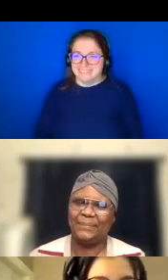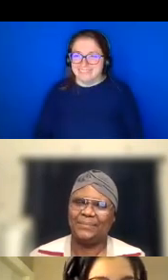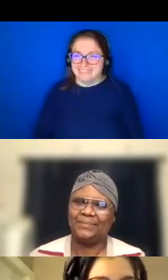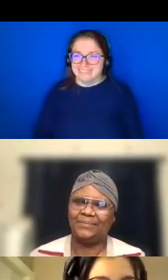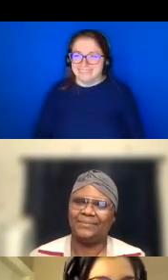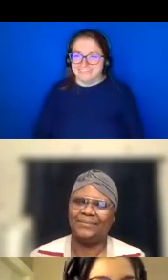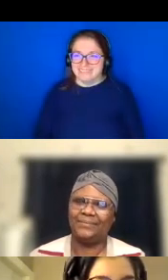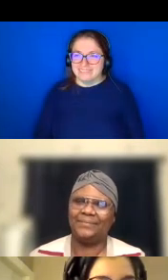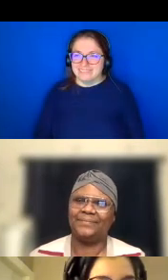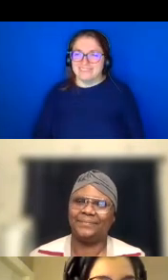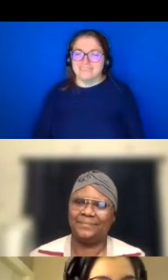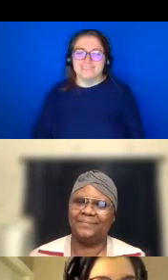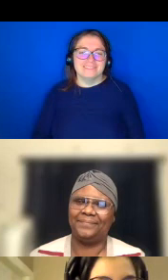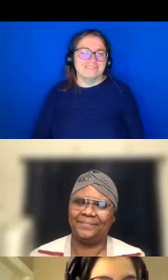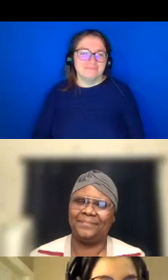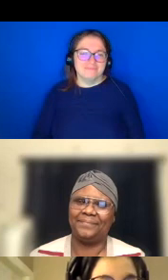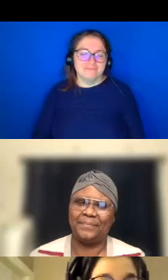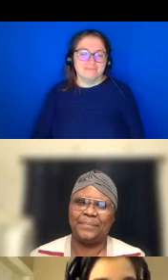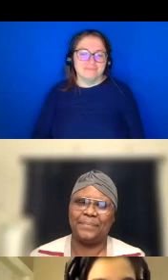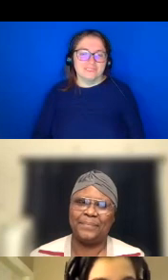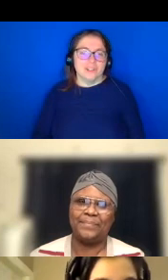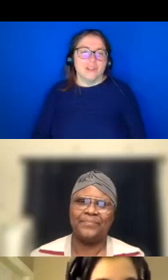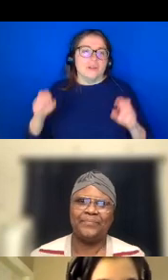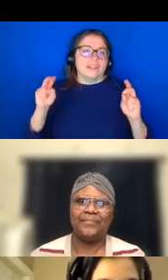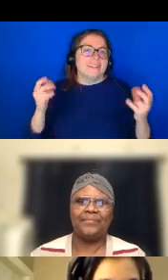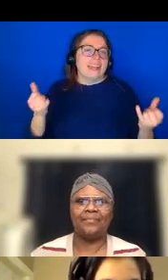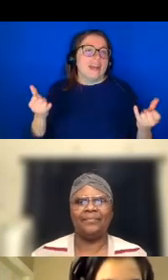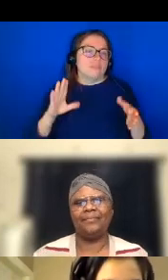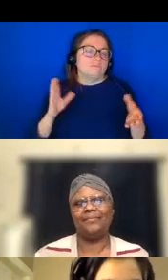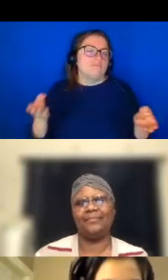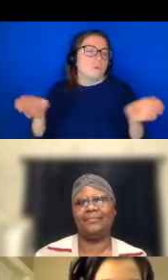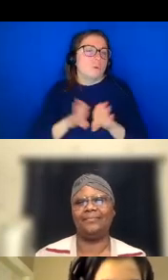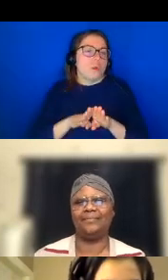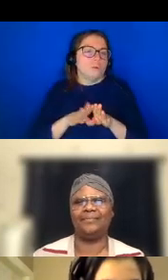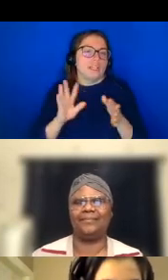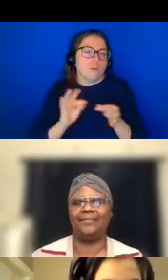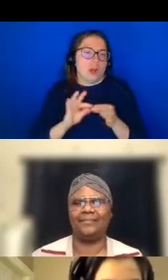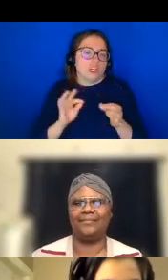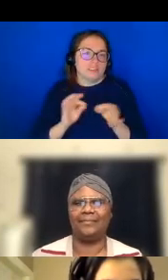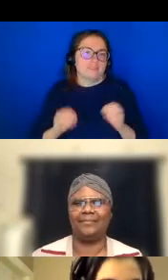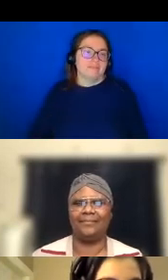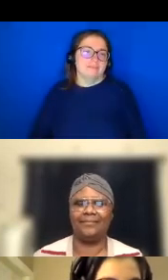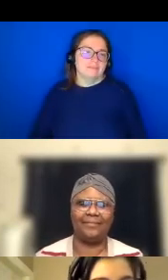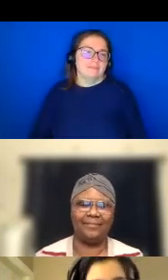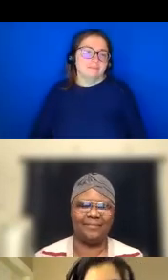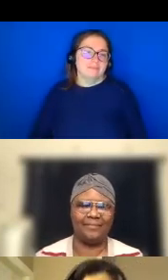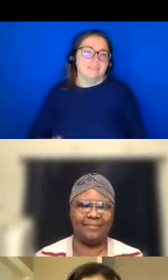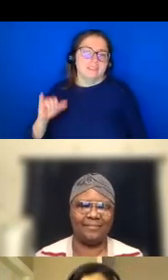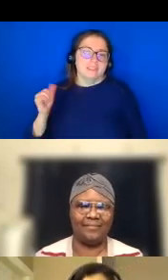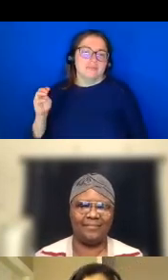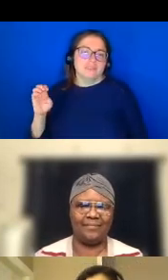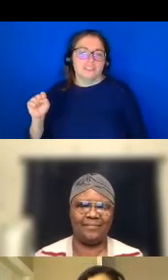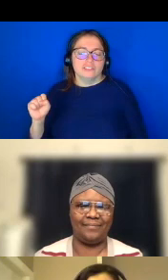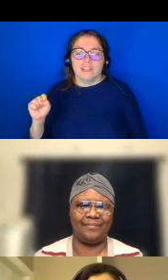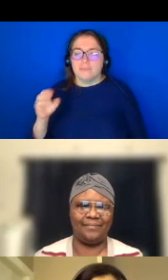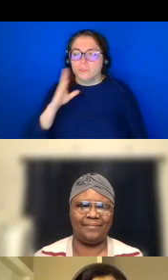Only good things for sure. All right, so now our closing remarks. James is gonna let